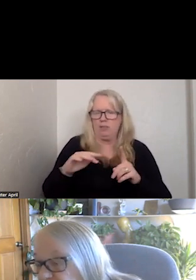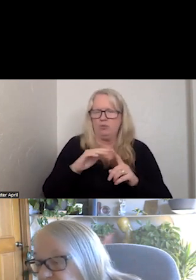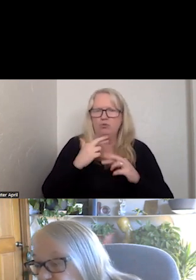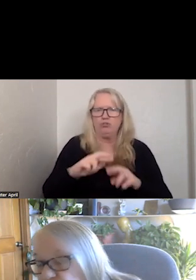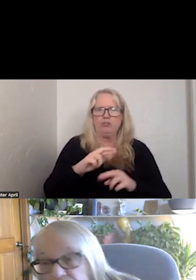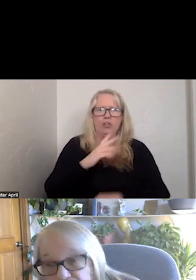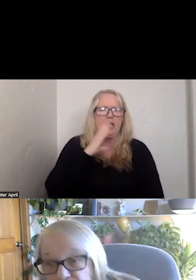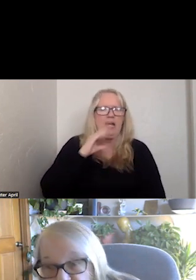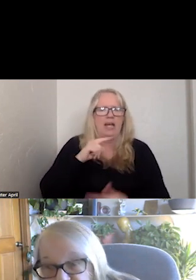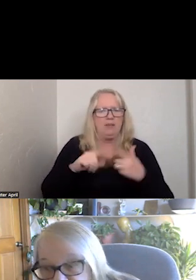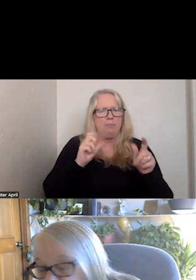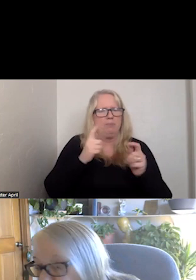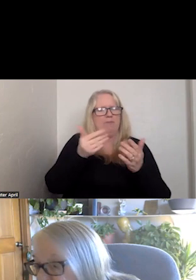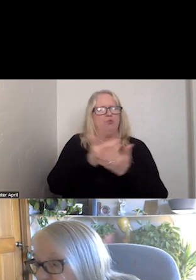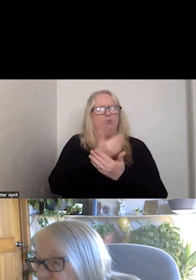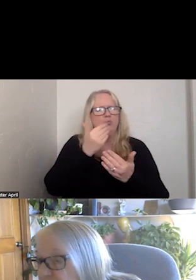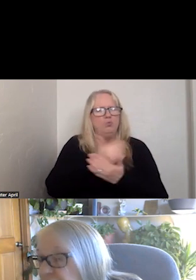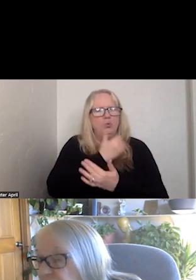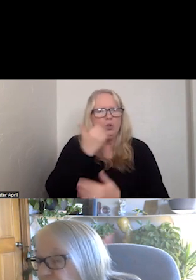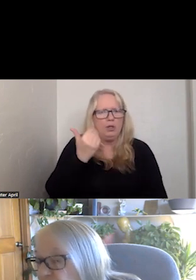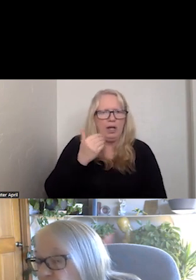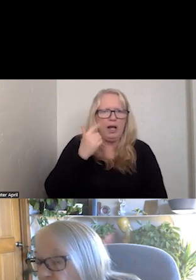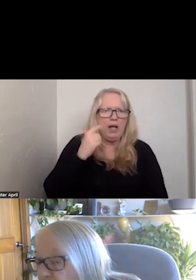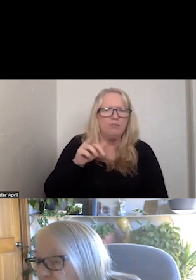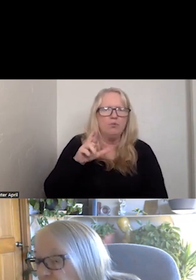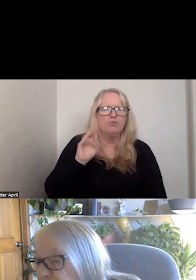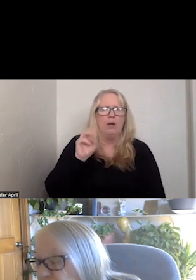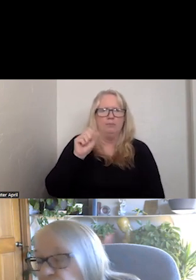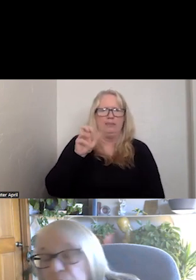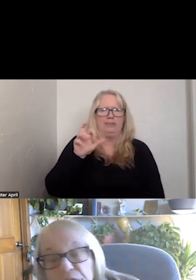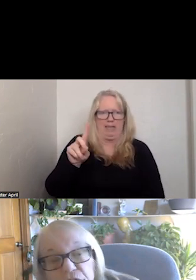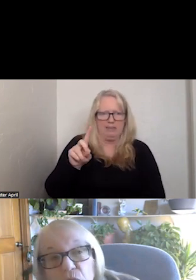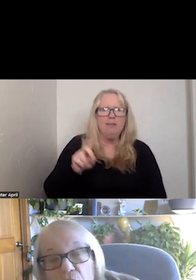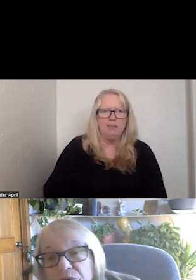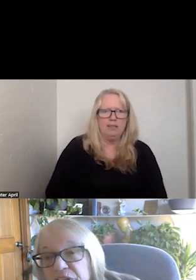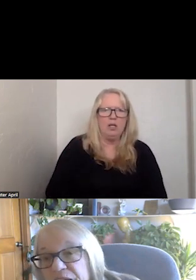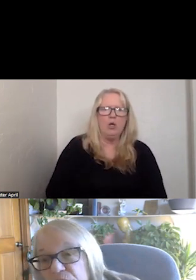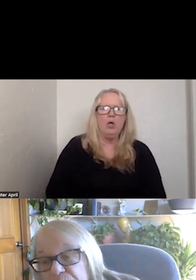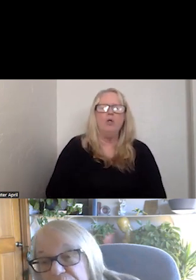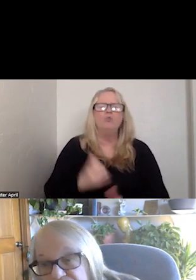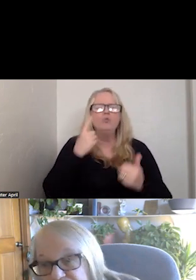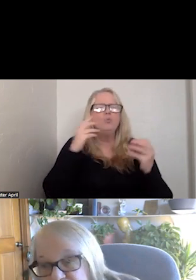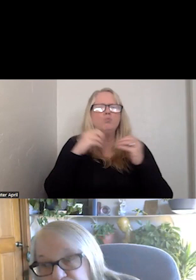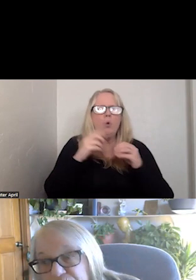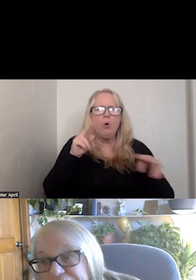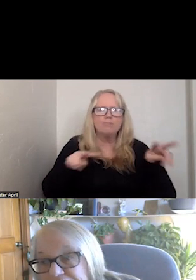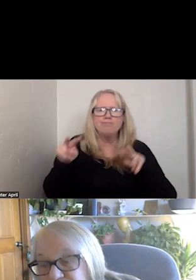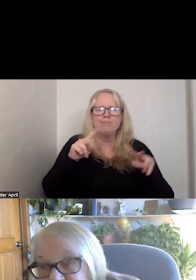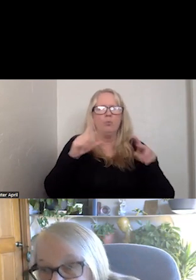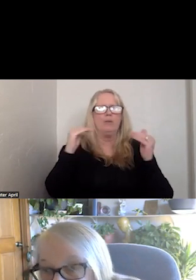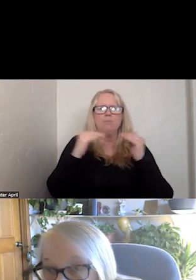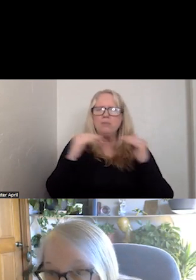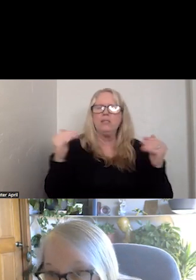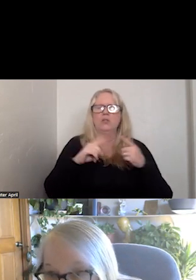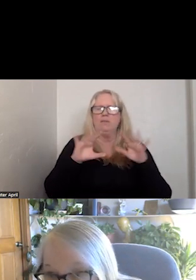put into a new version of Olmsted to do oversight with peer and family members at